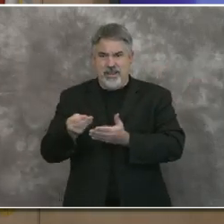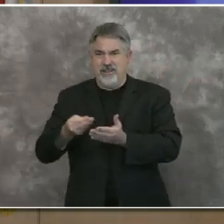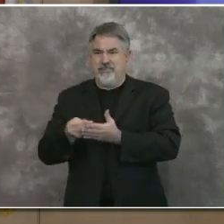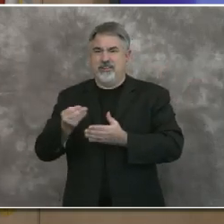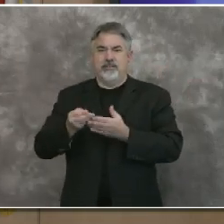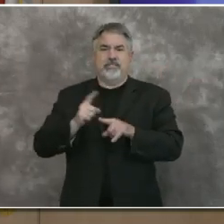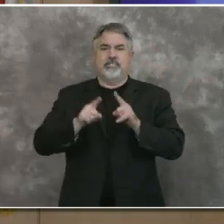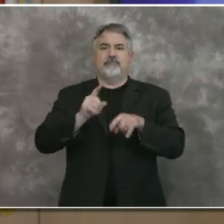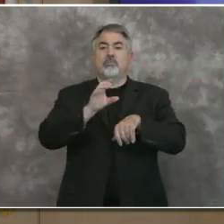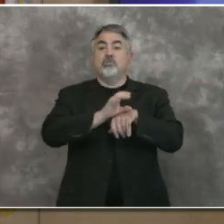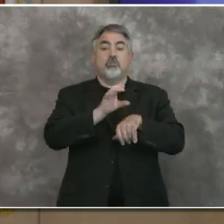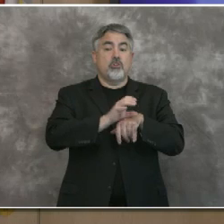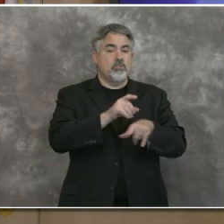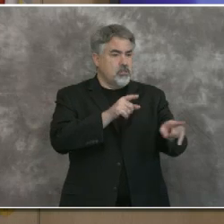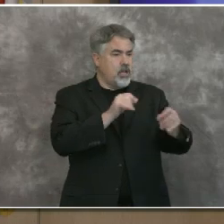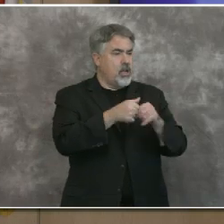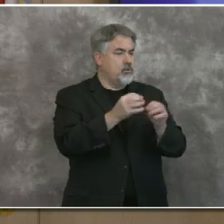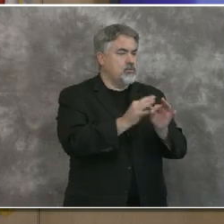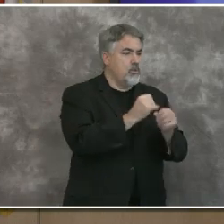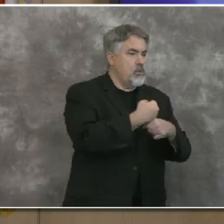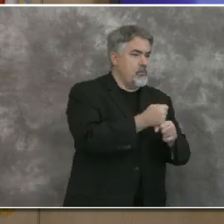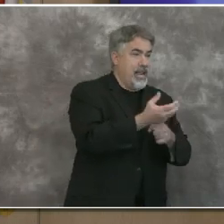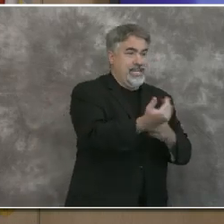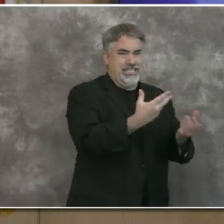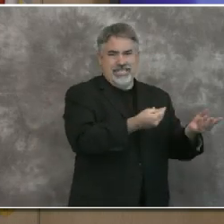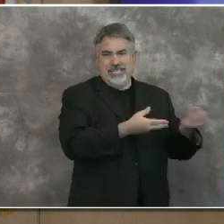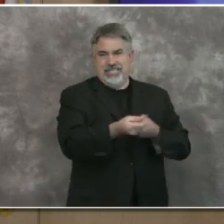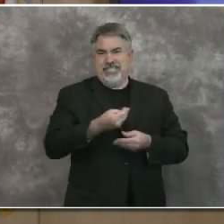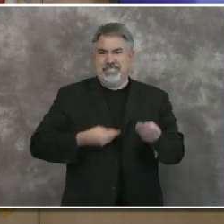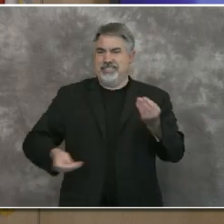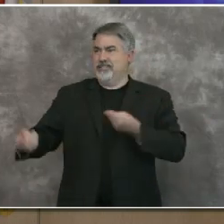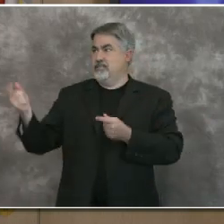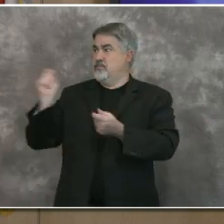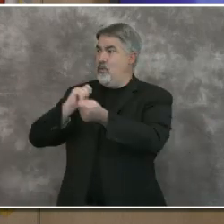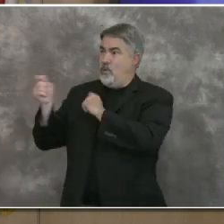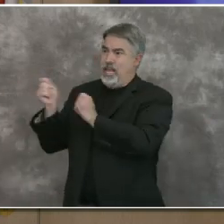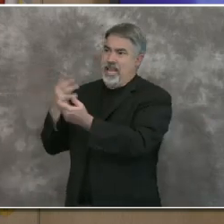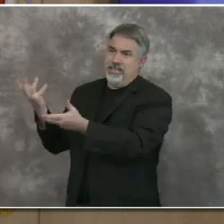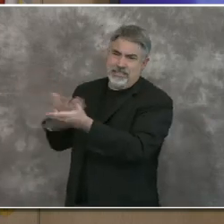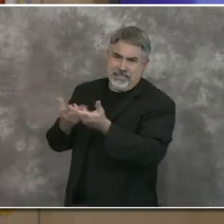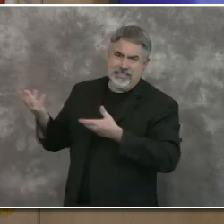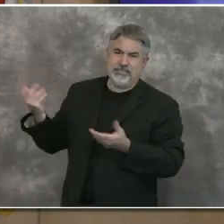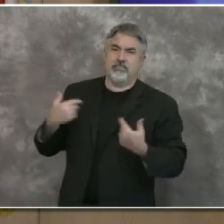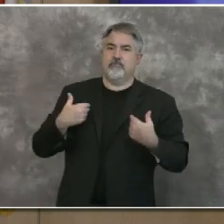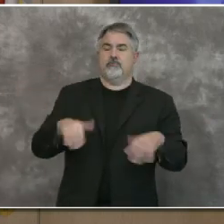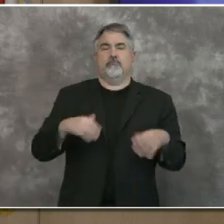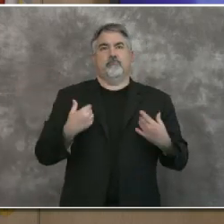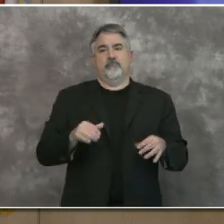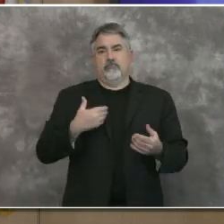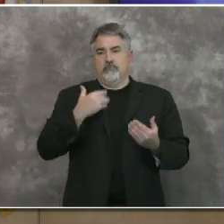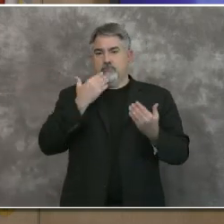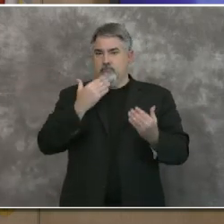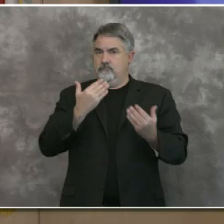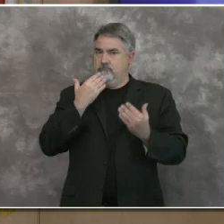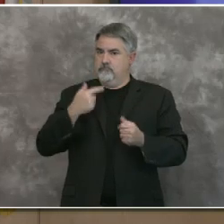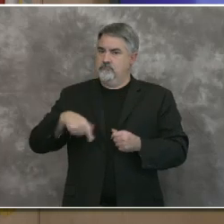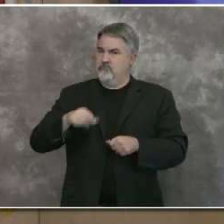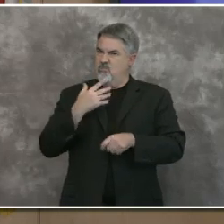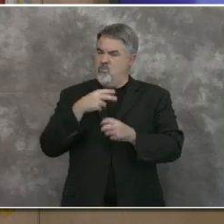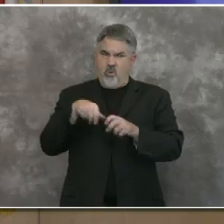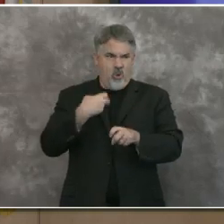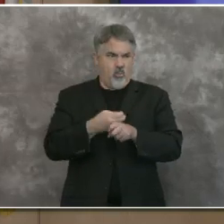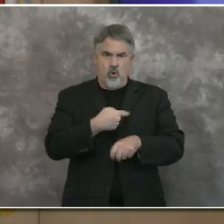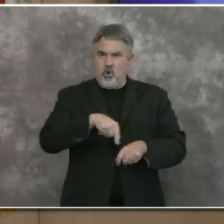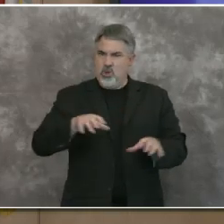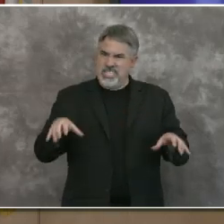on repairing things, taking donations and processing them and making them available. They are doing incredible work and literally moving